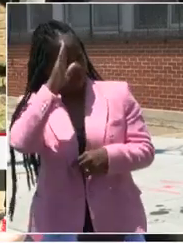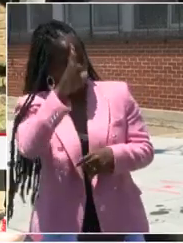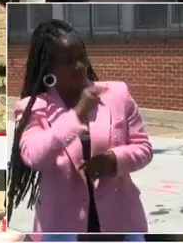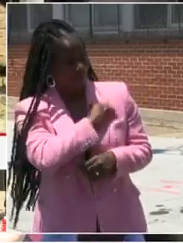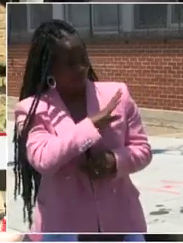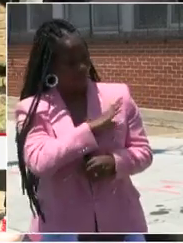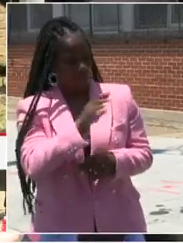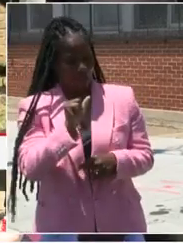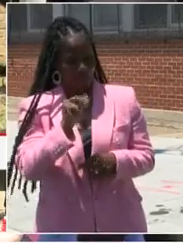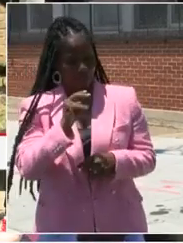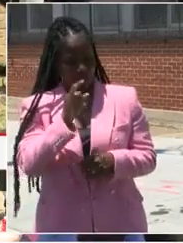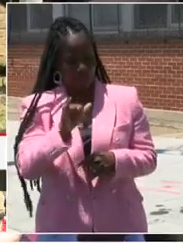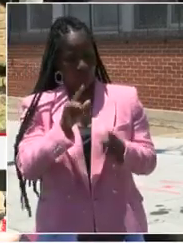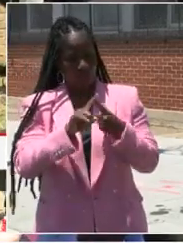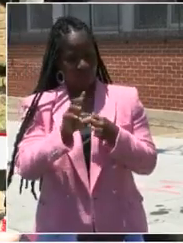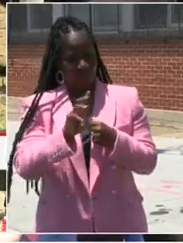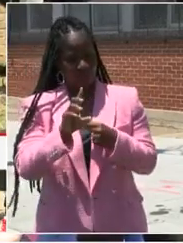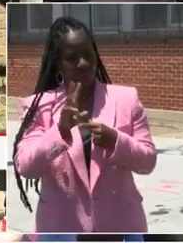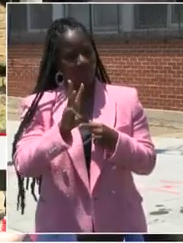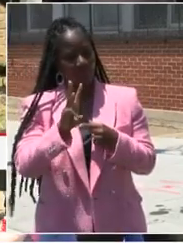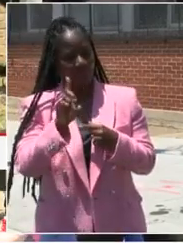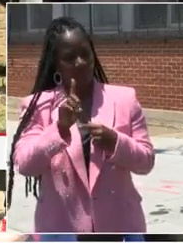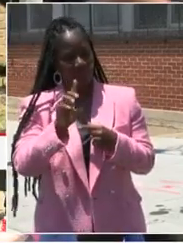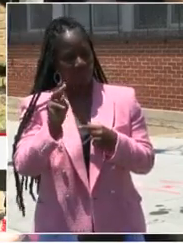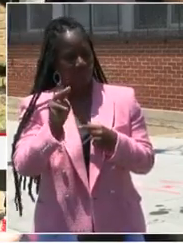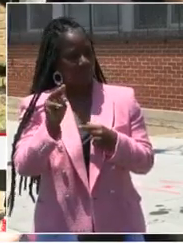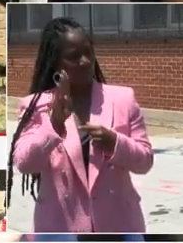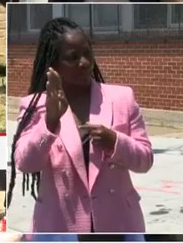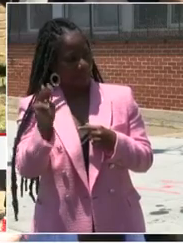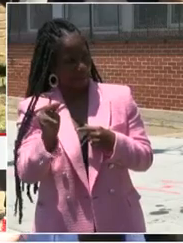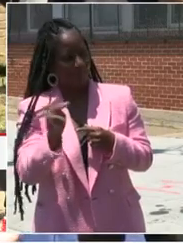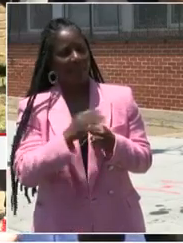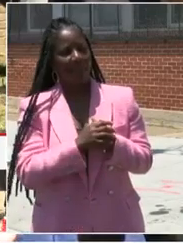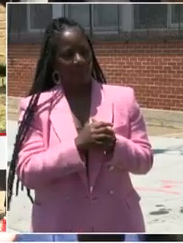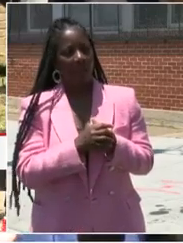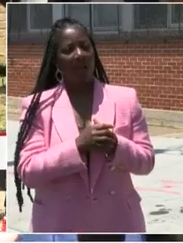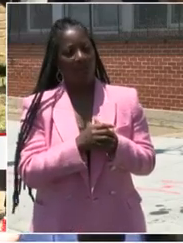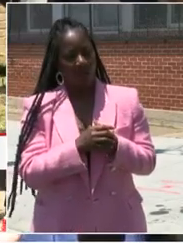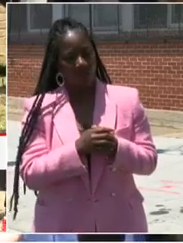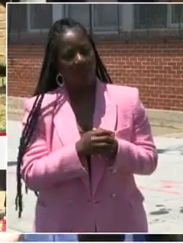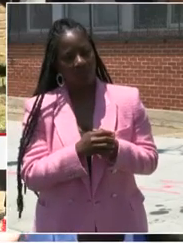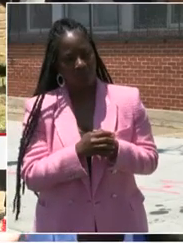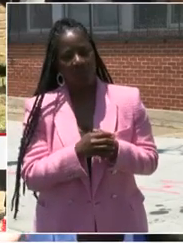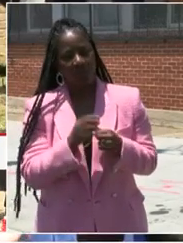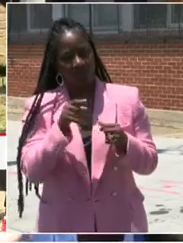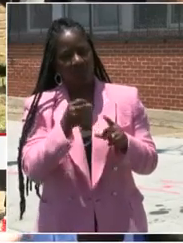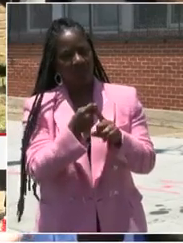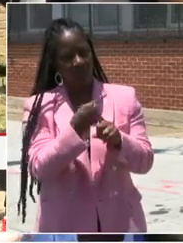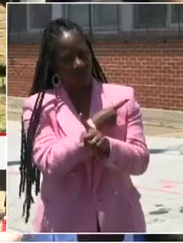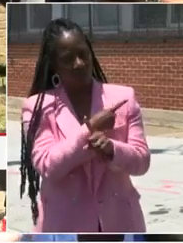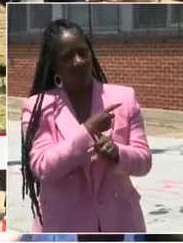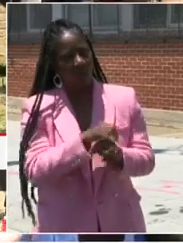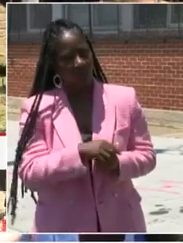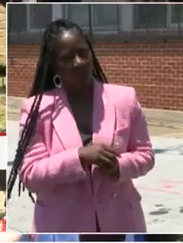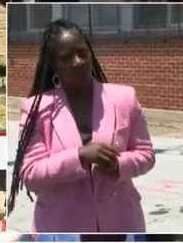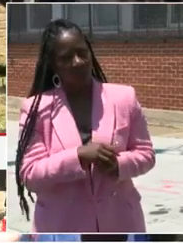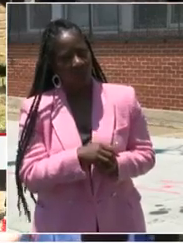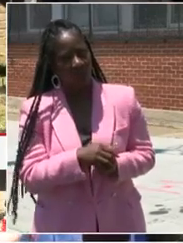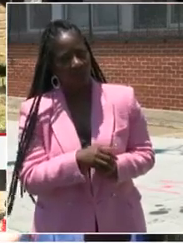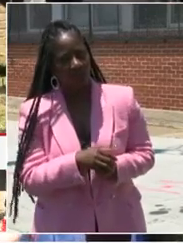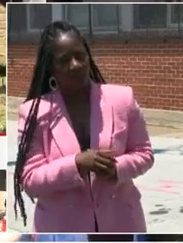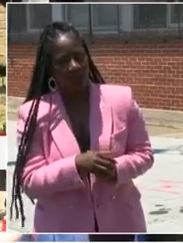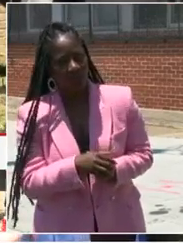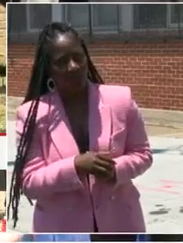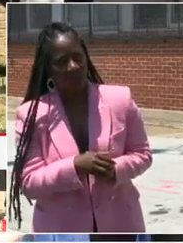name is Anthony with WDVM. I have a question from our newsroom that was probably off topic. So currently the DC police